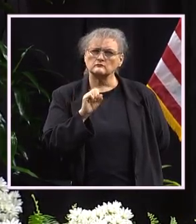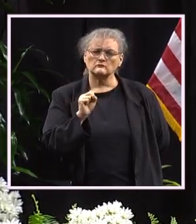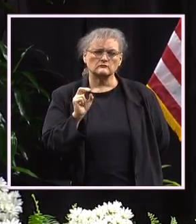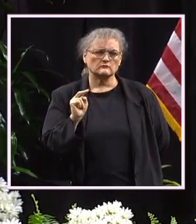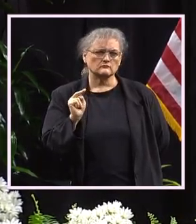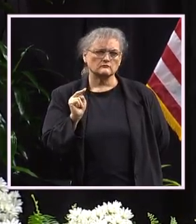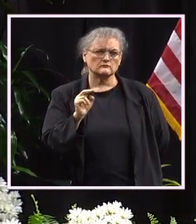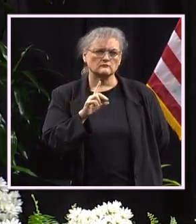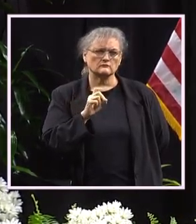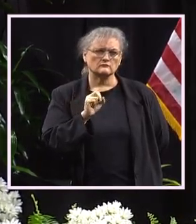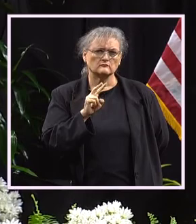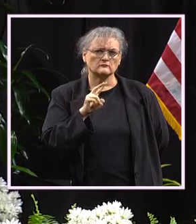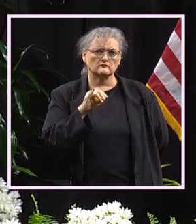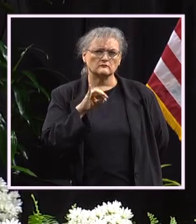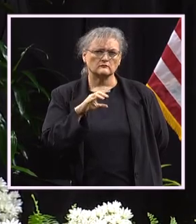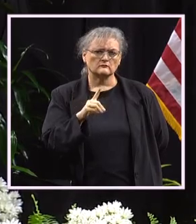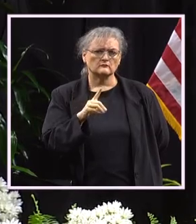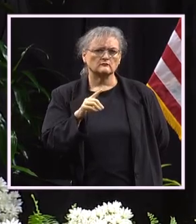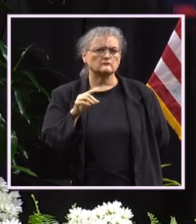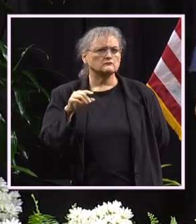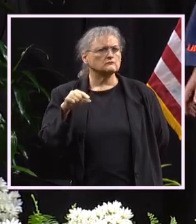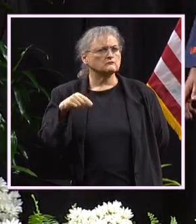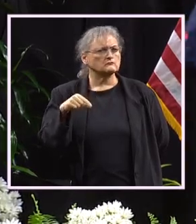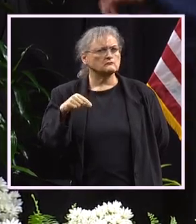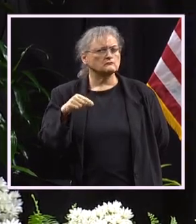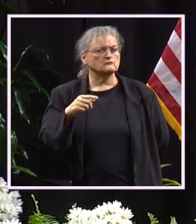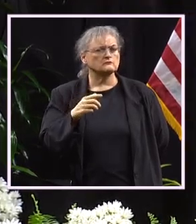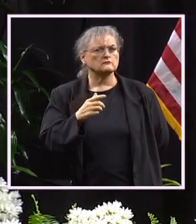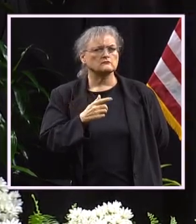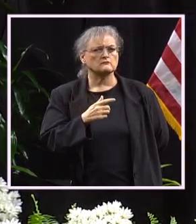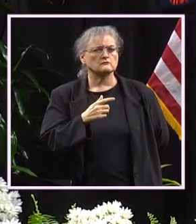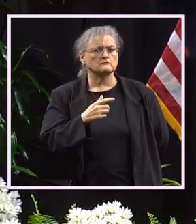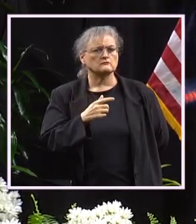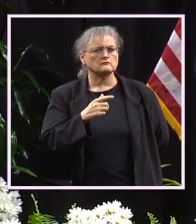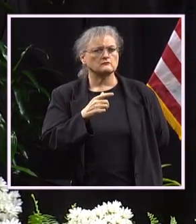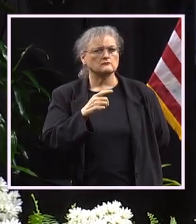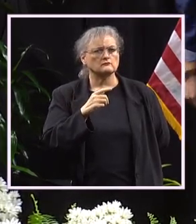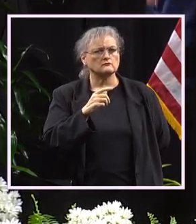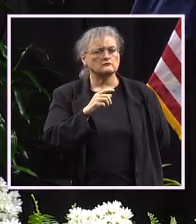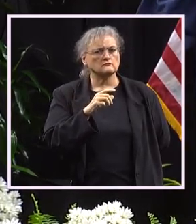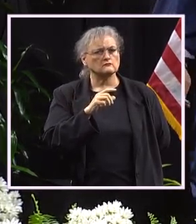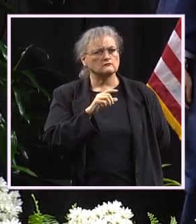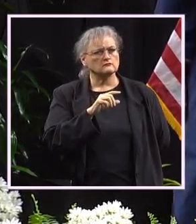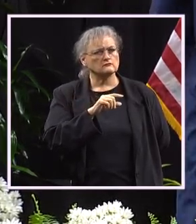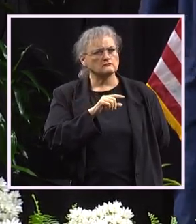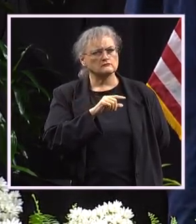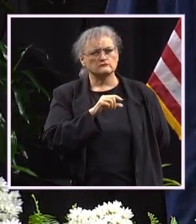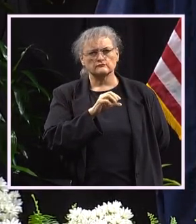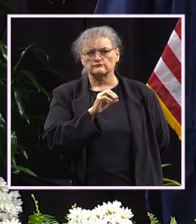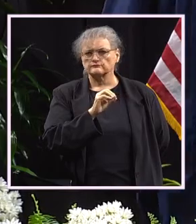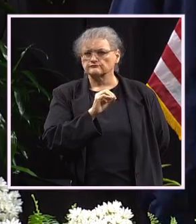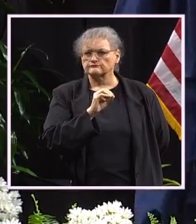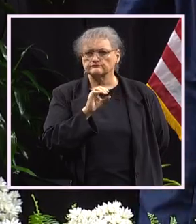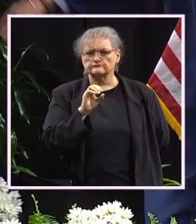David Hernandez Cuellar, Master of Science, Sergio Saldana Jr., Master of Science,